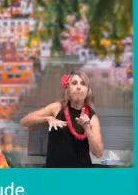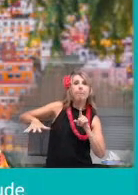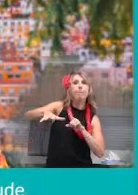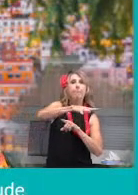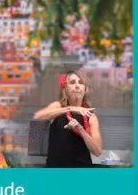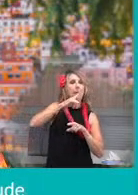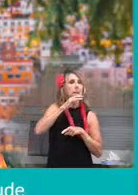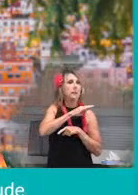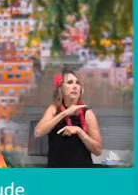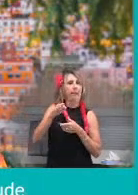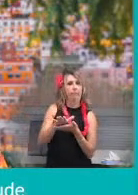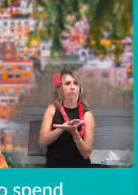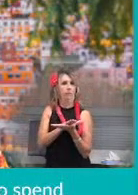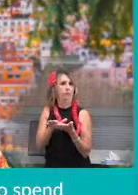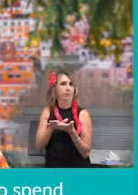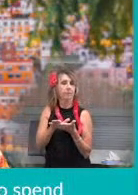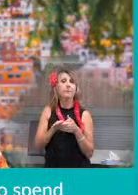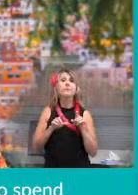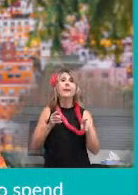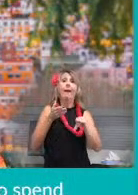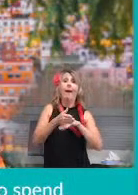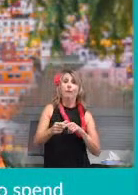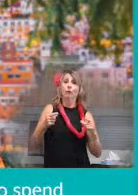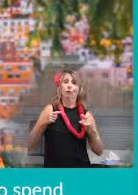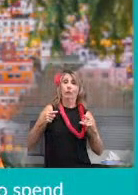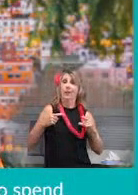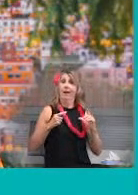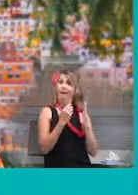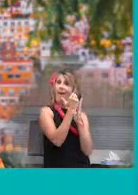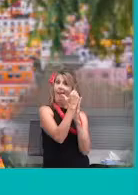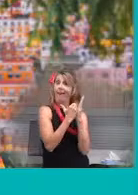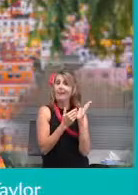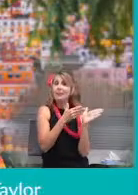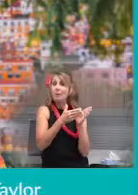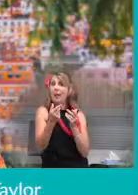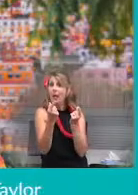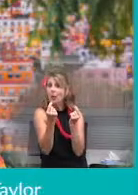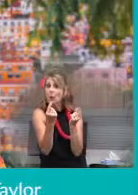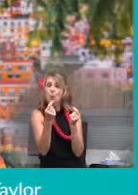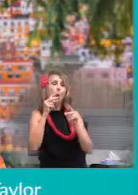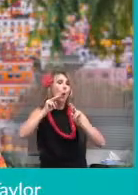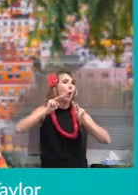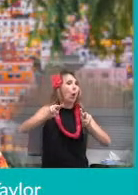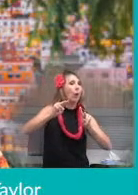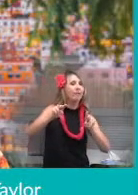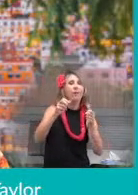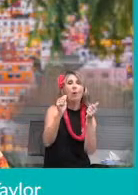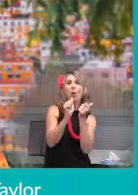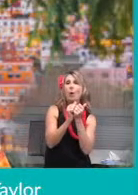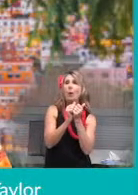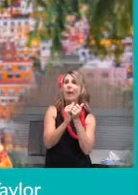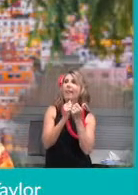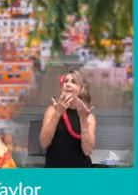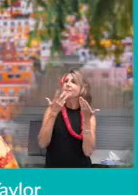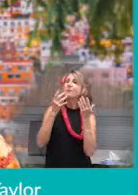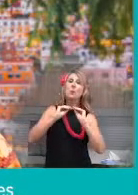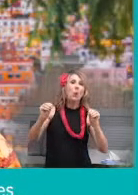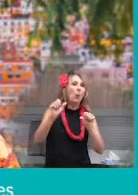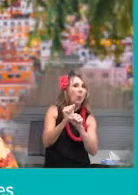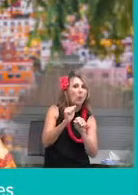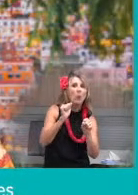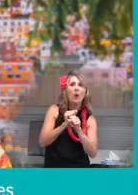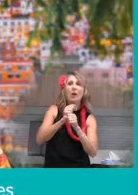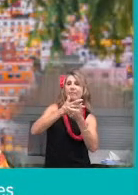Jamie's bucket list plans include looking forward to the freedom to spend more time with family and friends. Keith